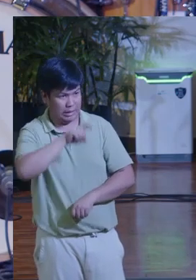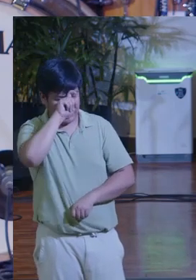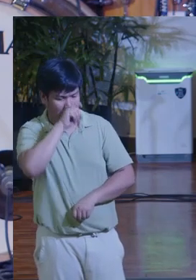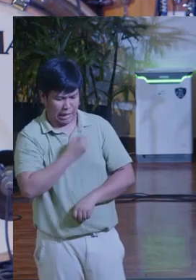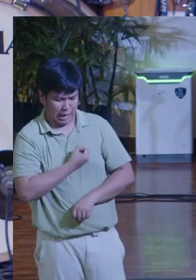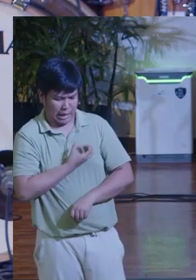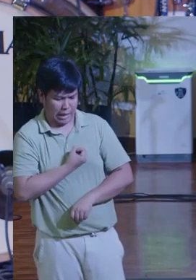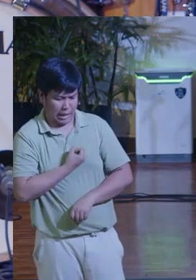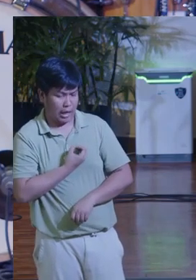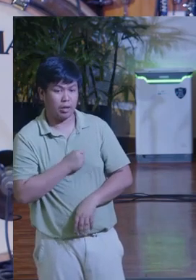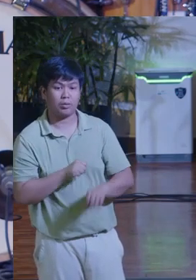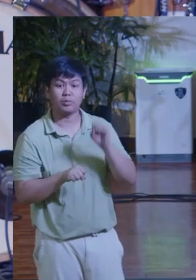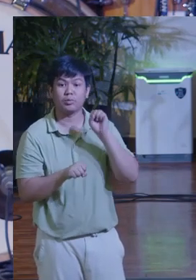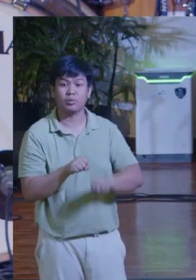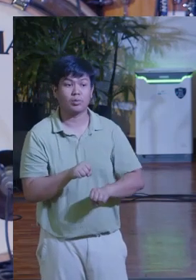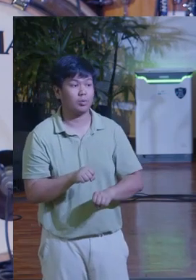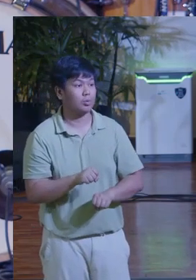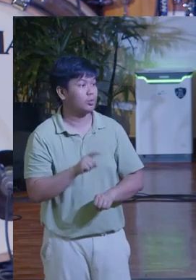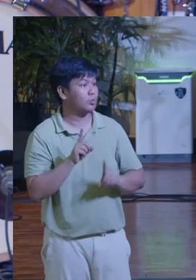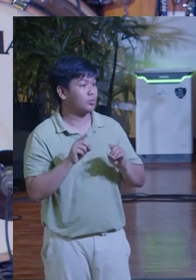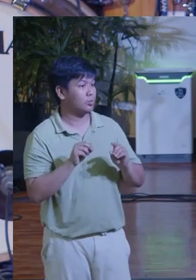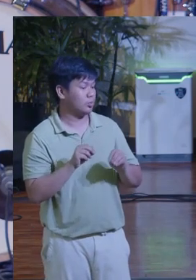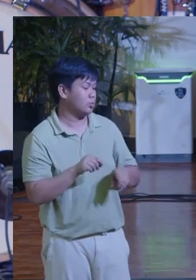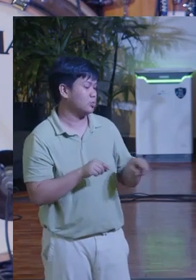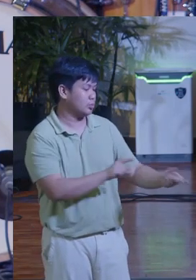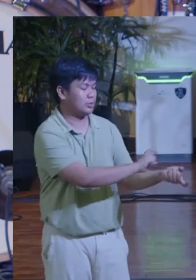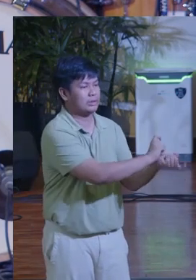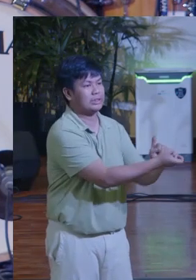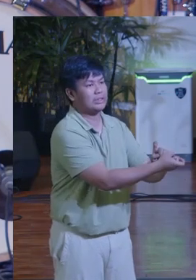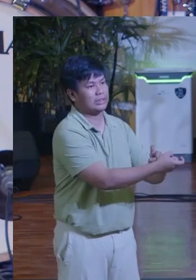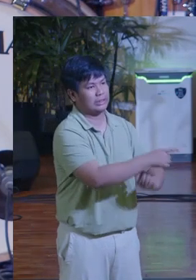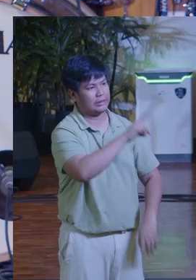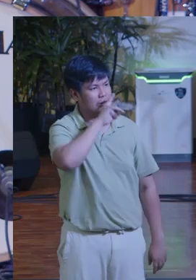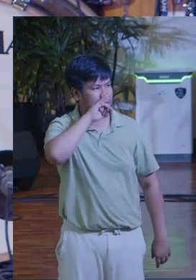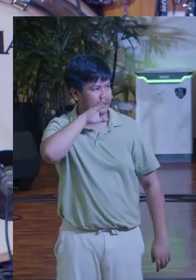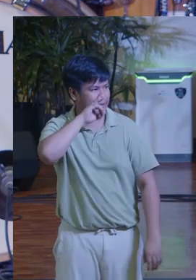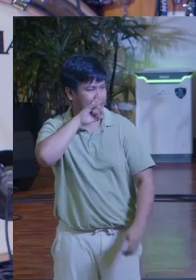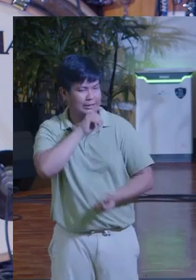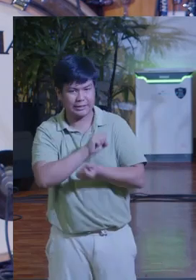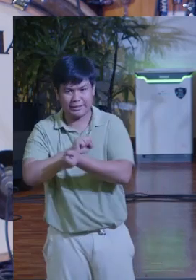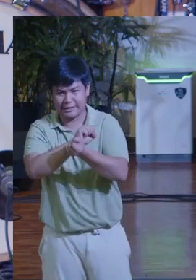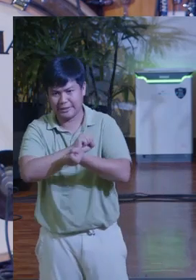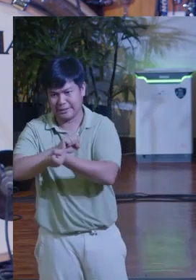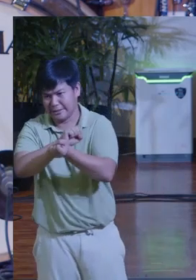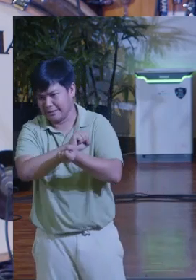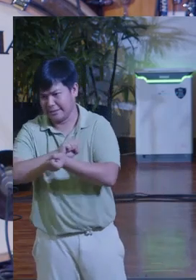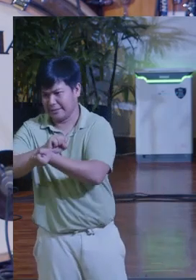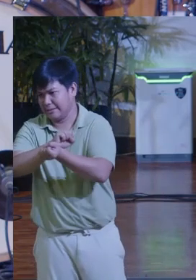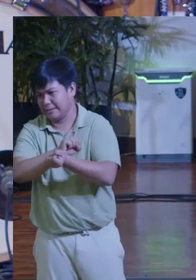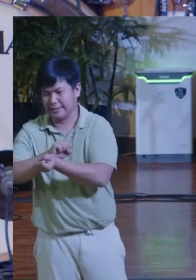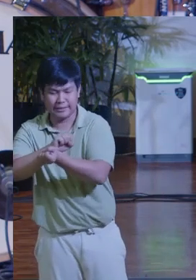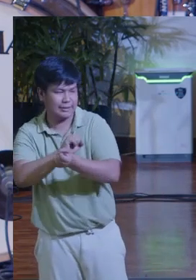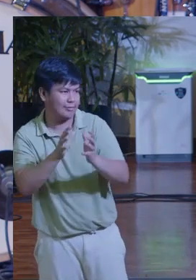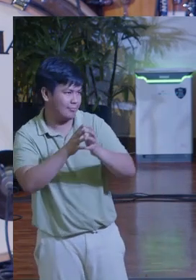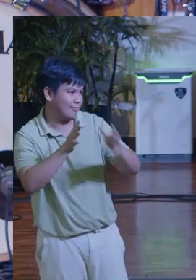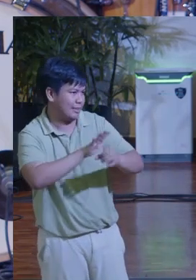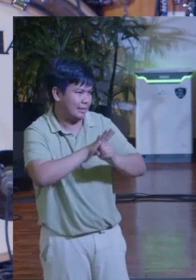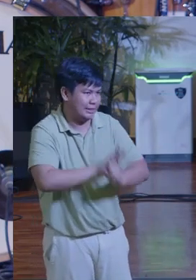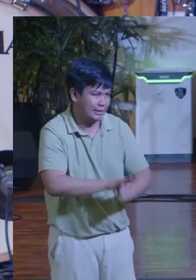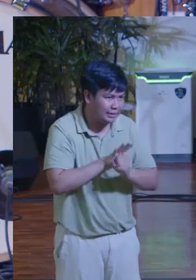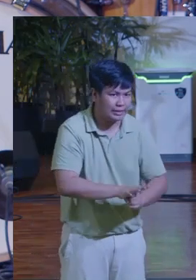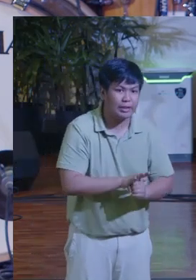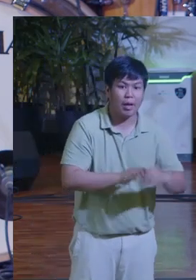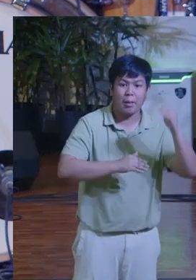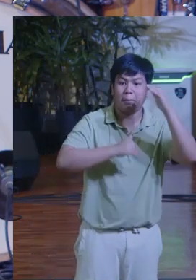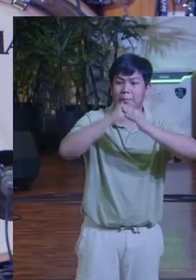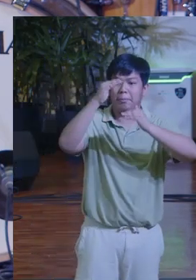Therefore, they set taskmasters over them to afflict them with heavy burdens. They built for